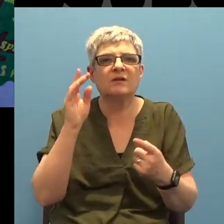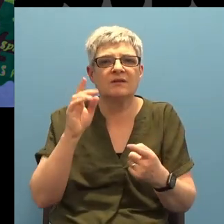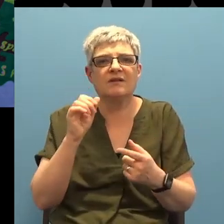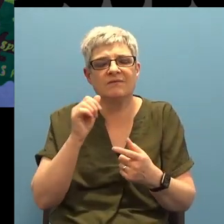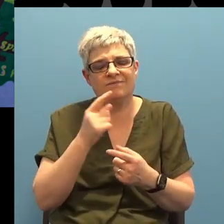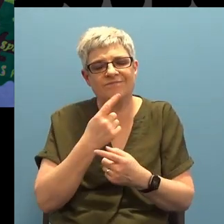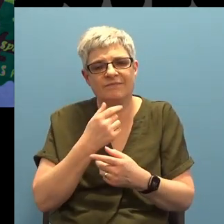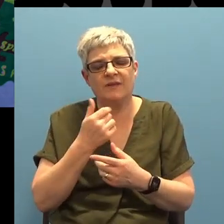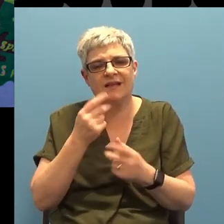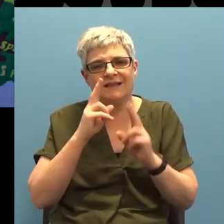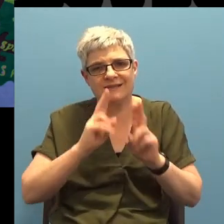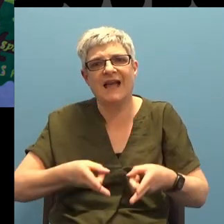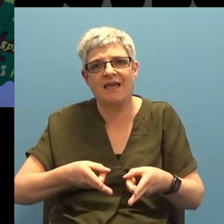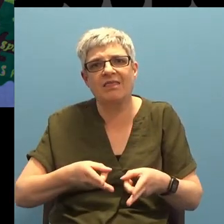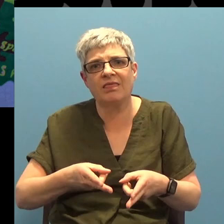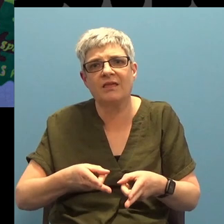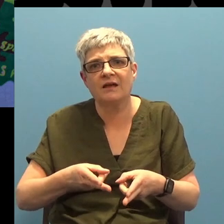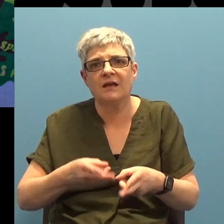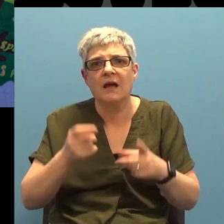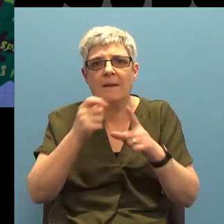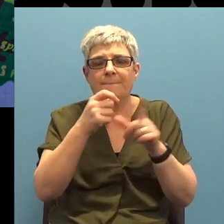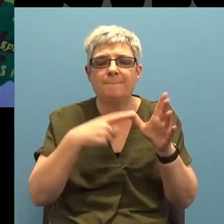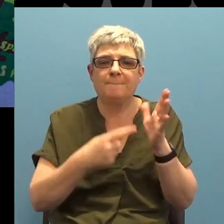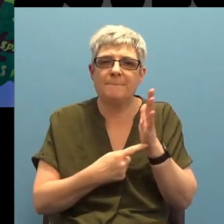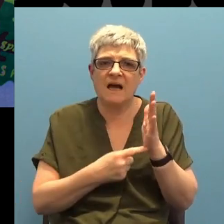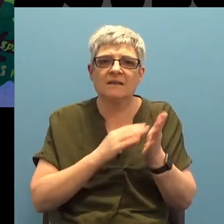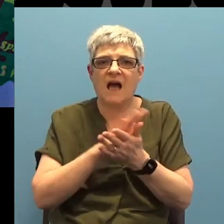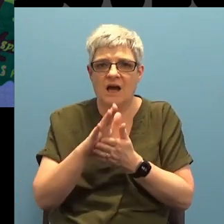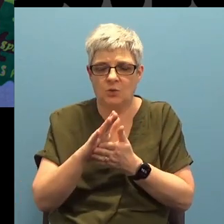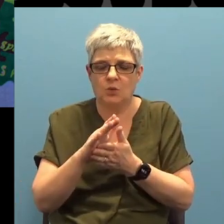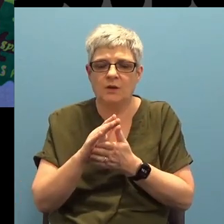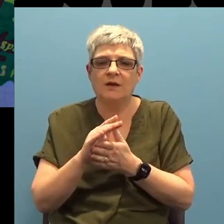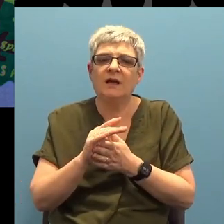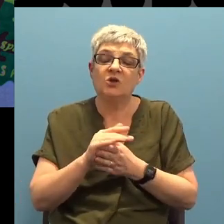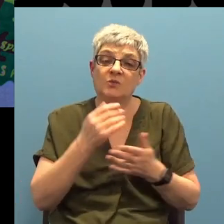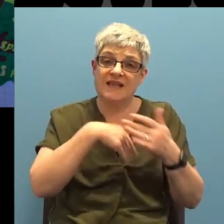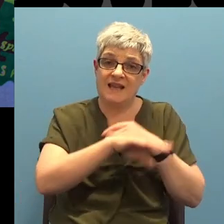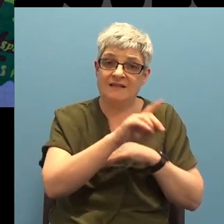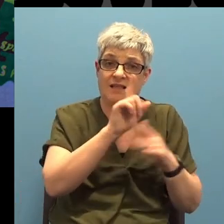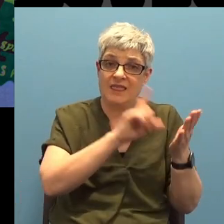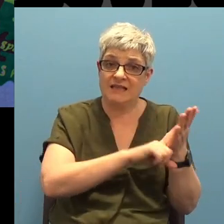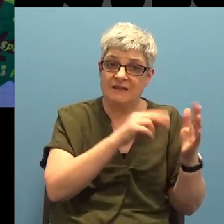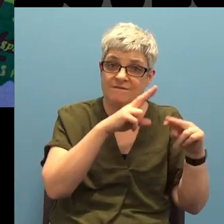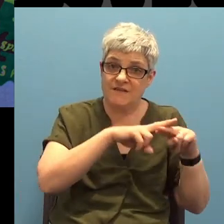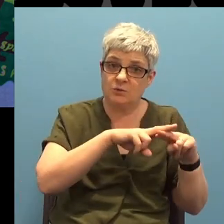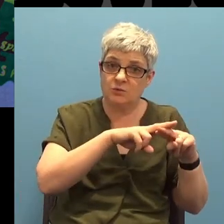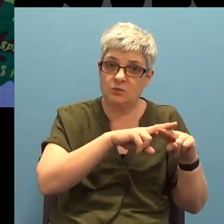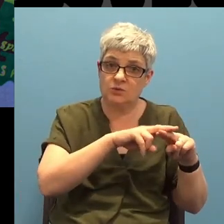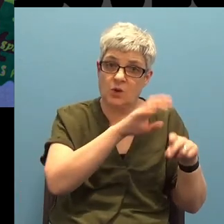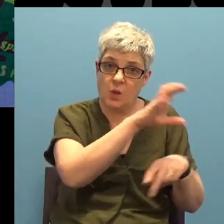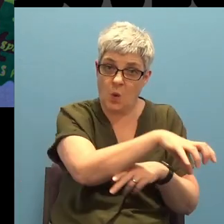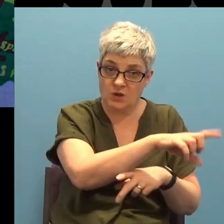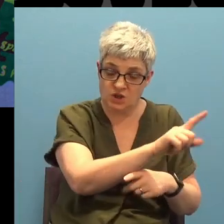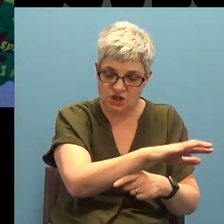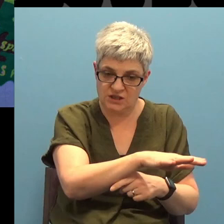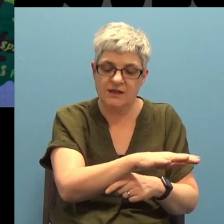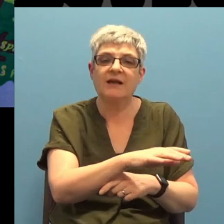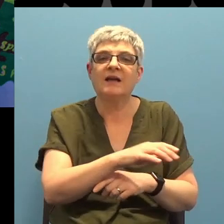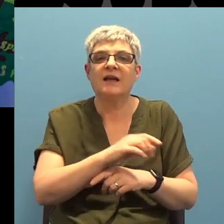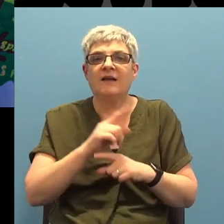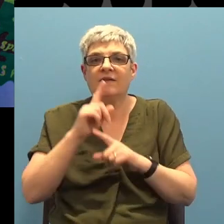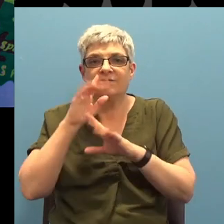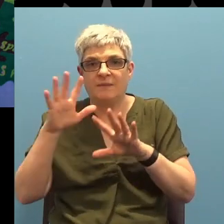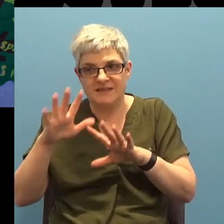to announce the death of one of our members, Pat Harrow. Pat had been in Lindsayfield Lodge for the past 6 years or so, and previously stayed